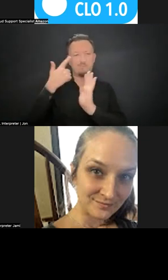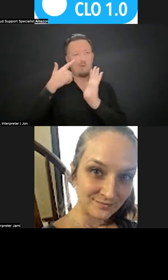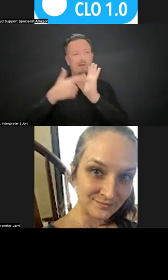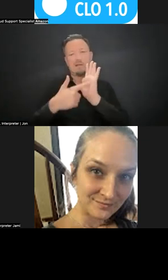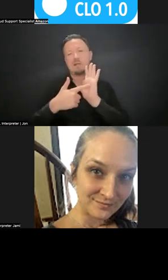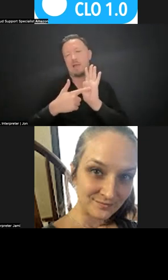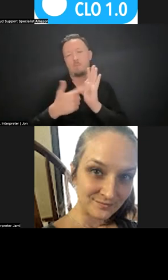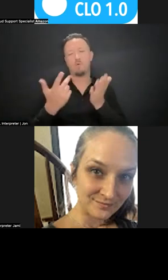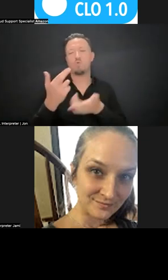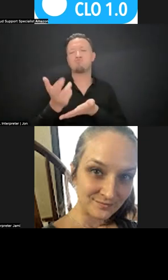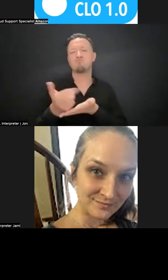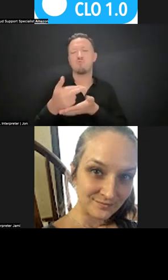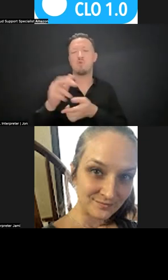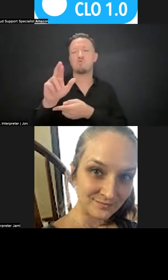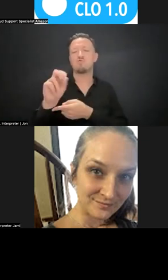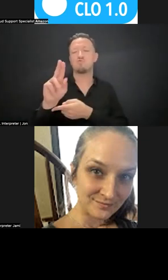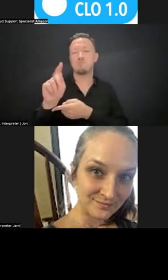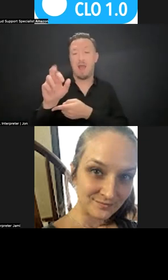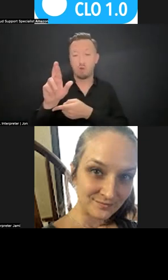these devices, and switches.